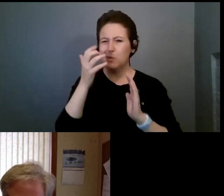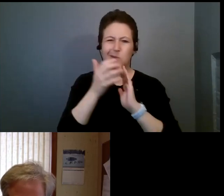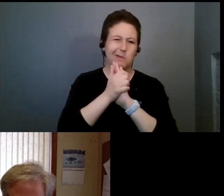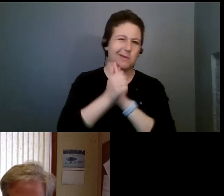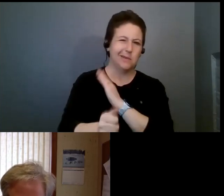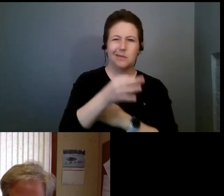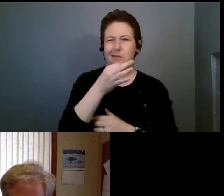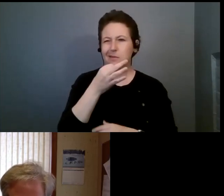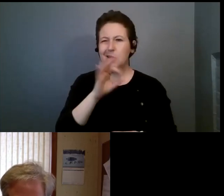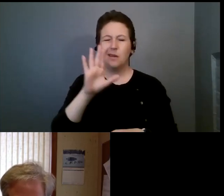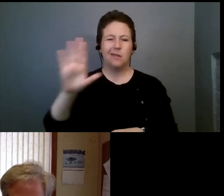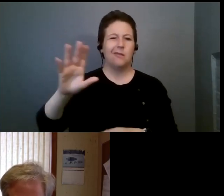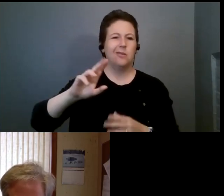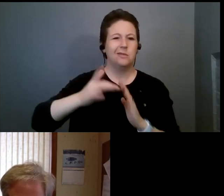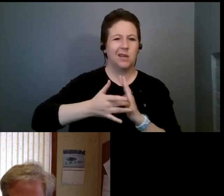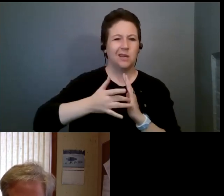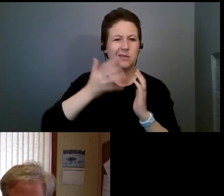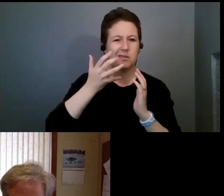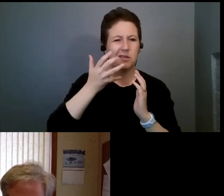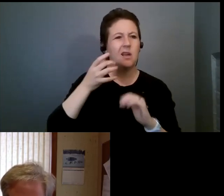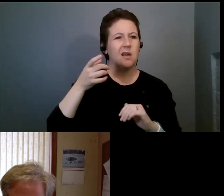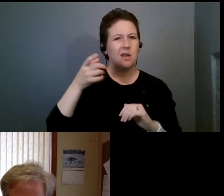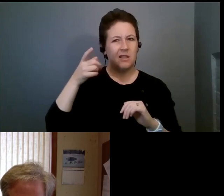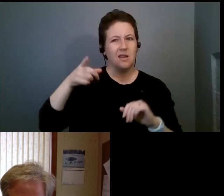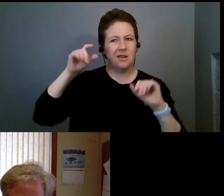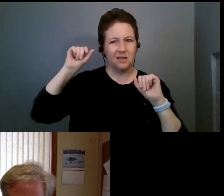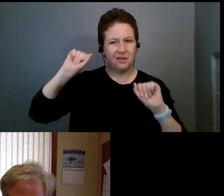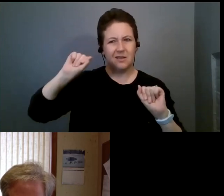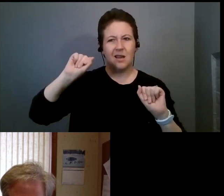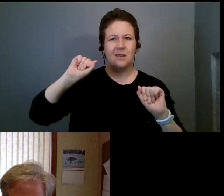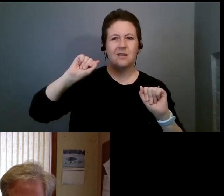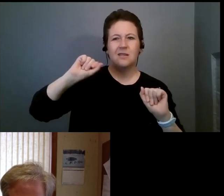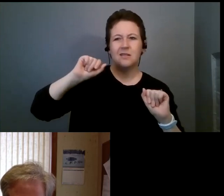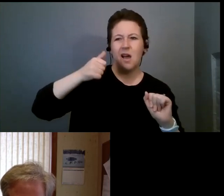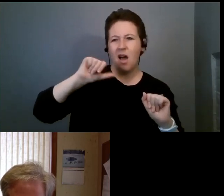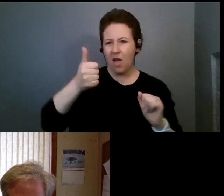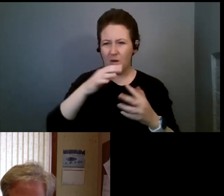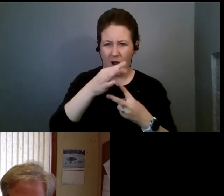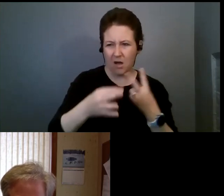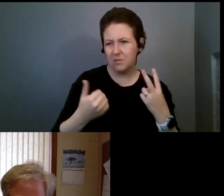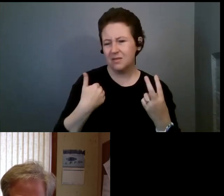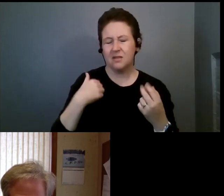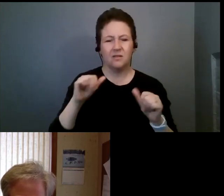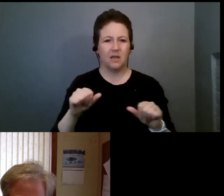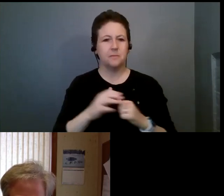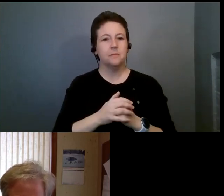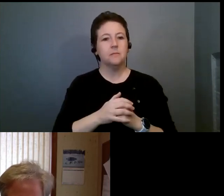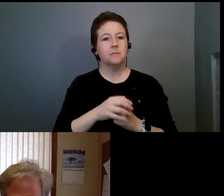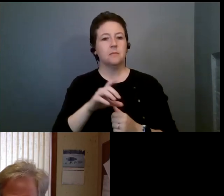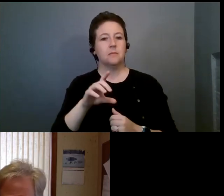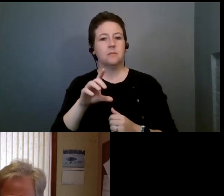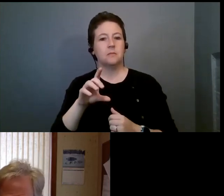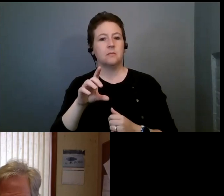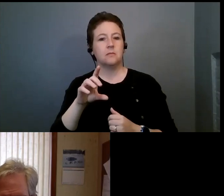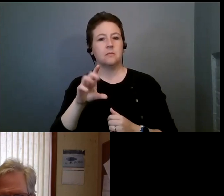at this, and they're pretty good at delivering an alternative methods. And so we're really comfortable with that. Yeah, and certainly